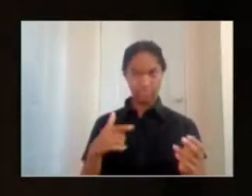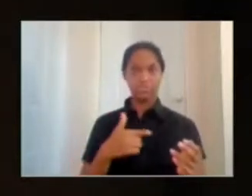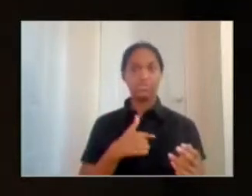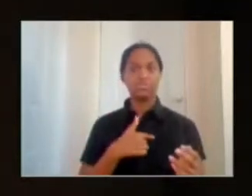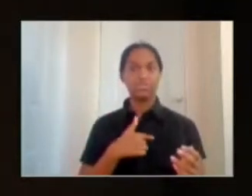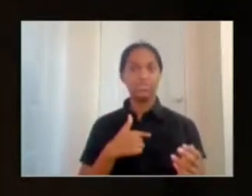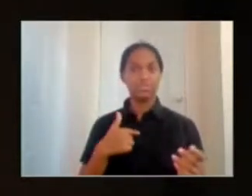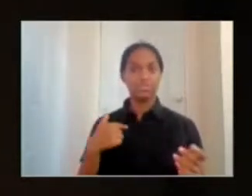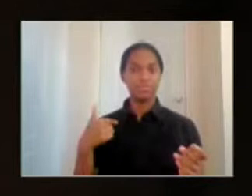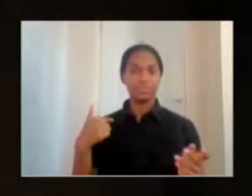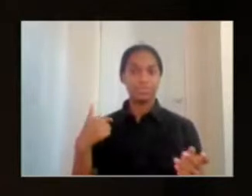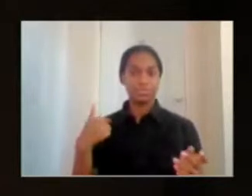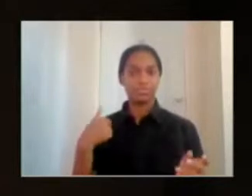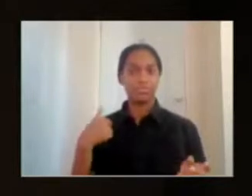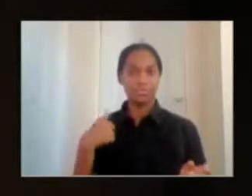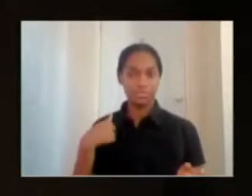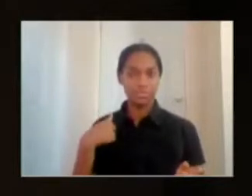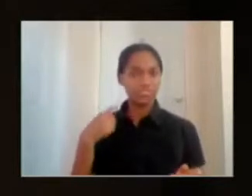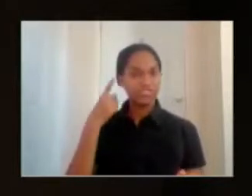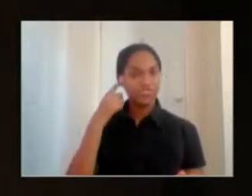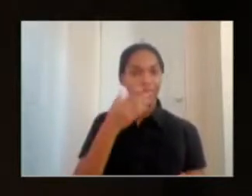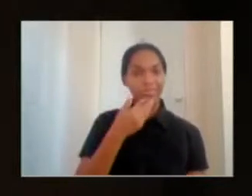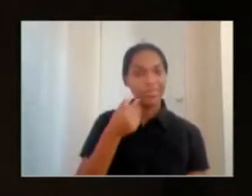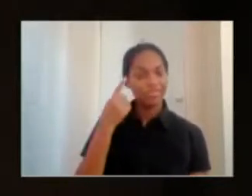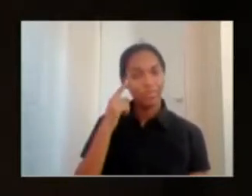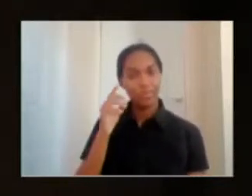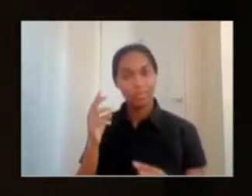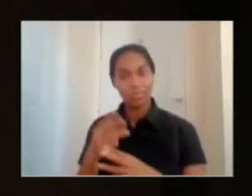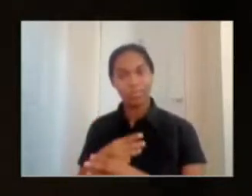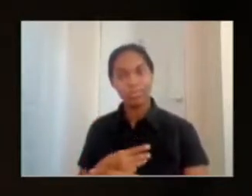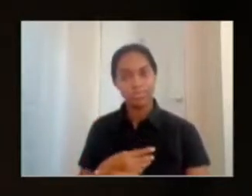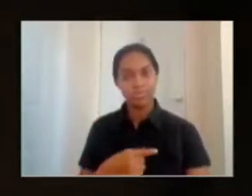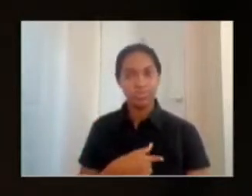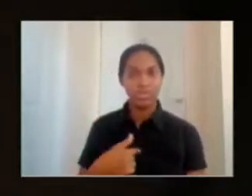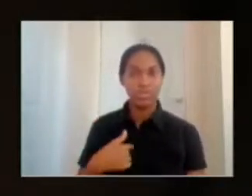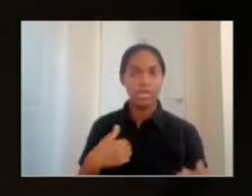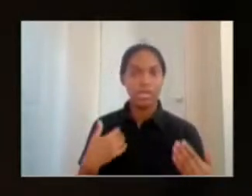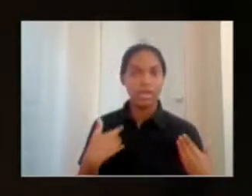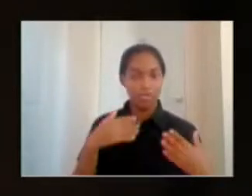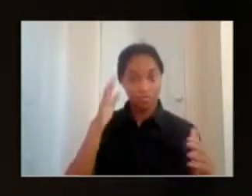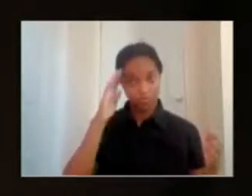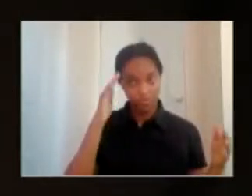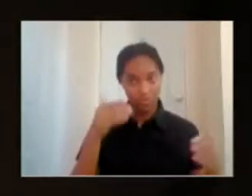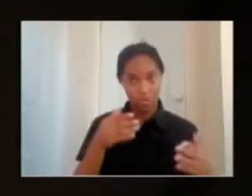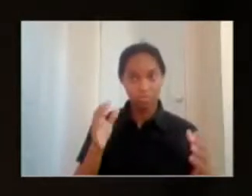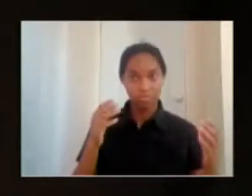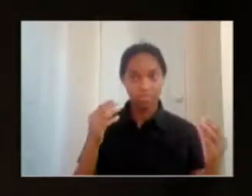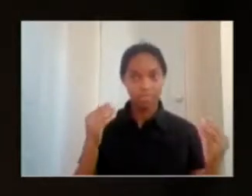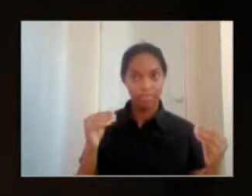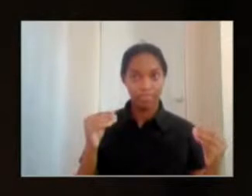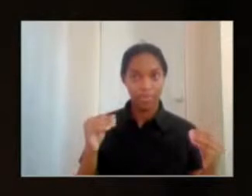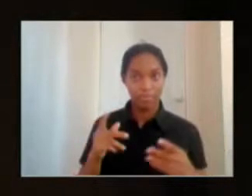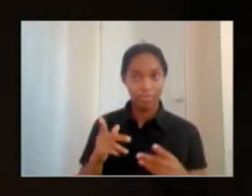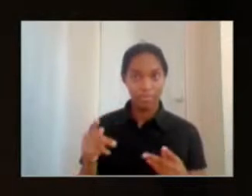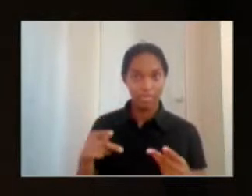we for better or for worse, we have a focus on the marketplace, but